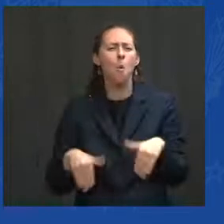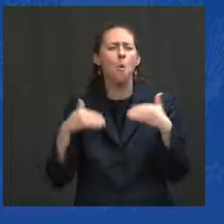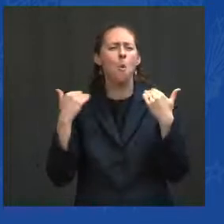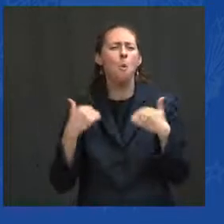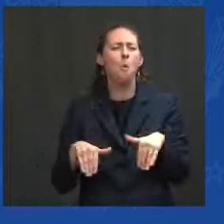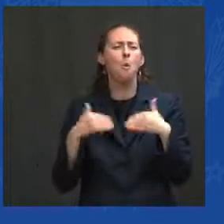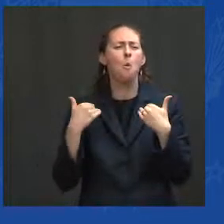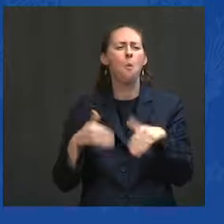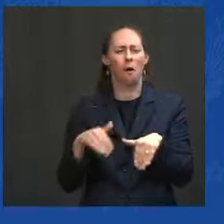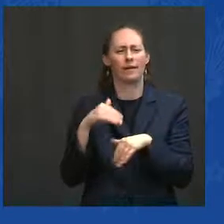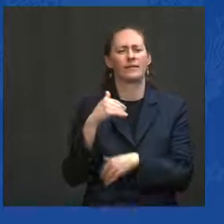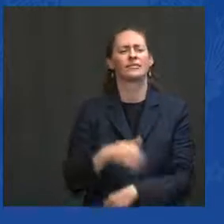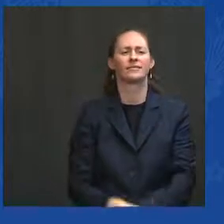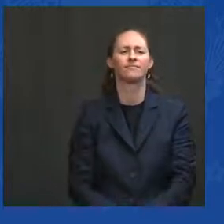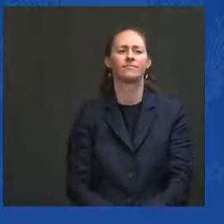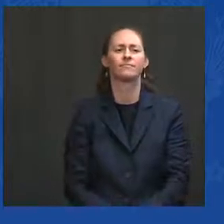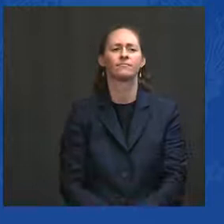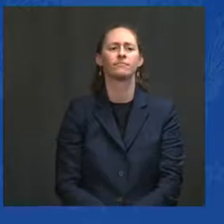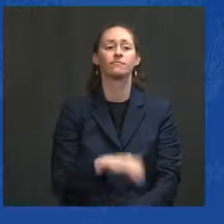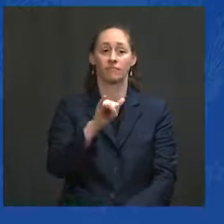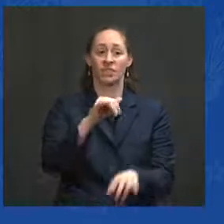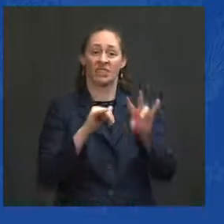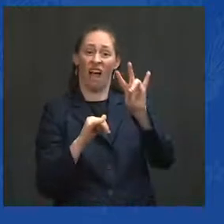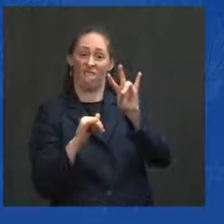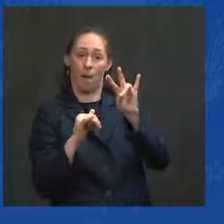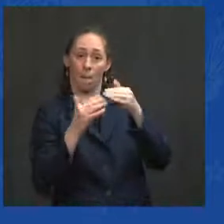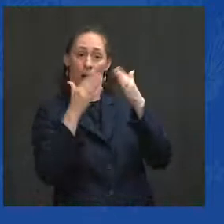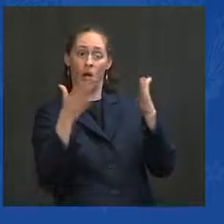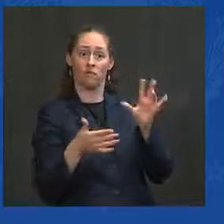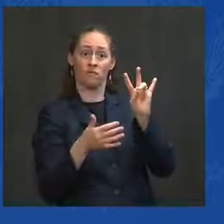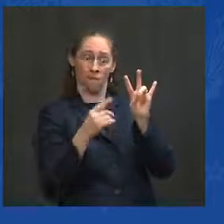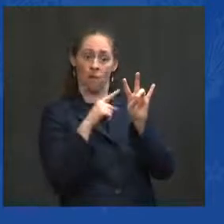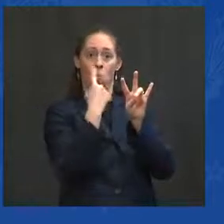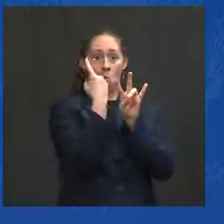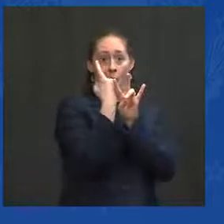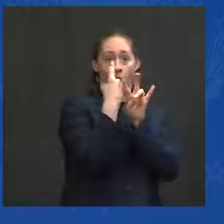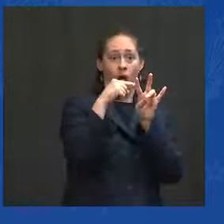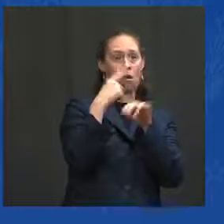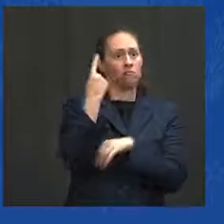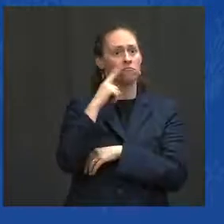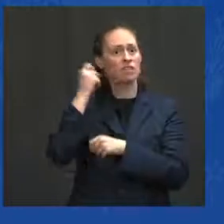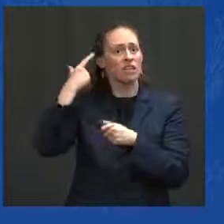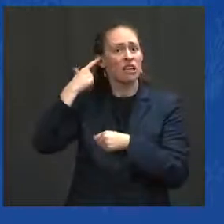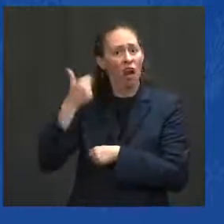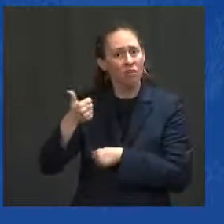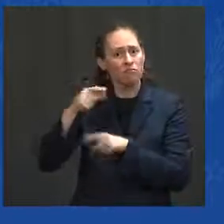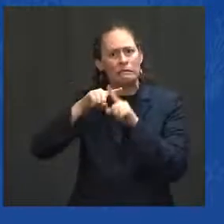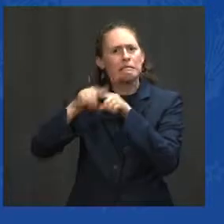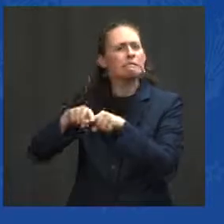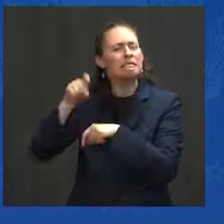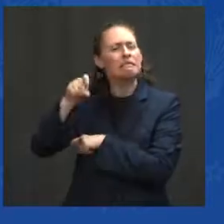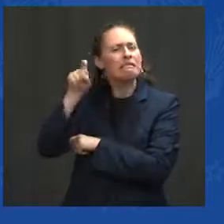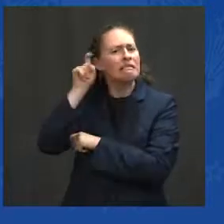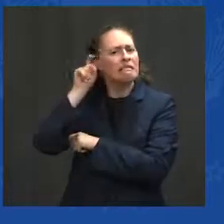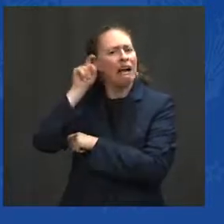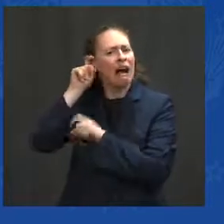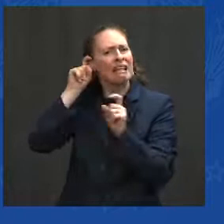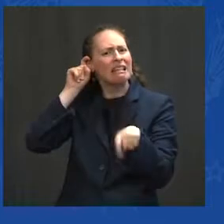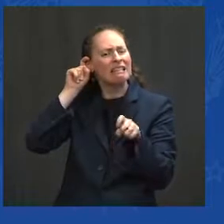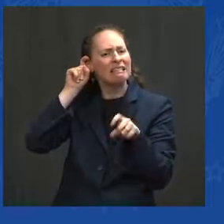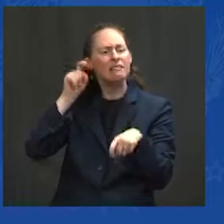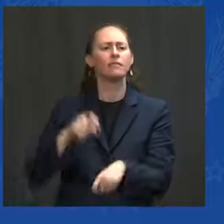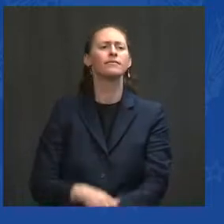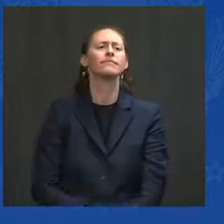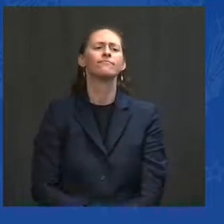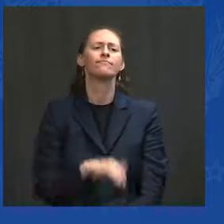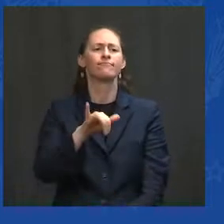1 in 7 Americans with hearing loss actually use a hearing aid. Another example, internet services. There are